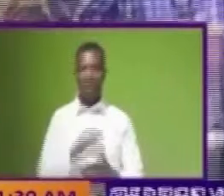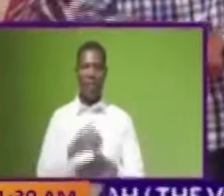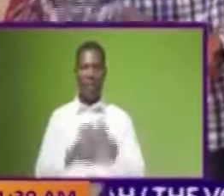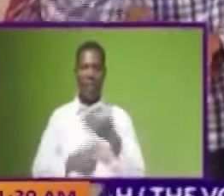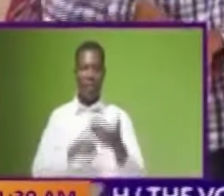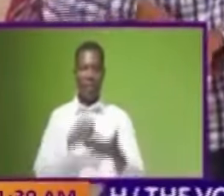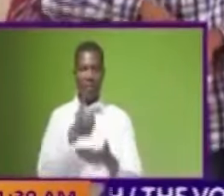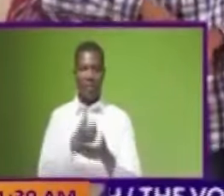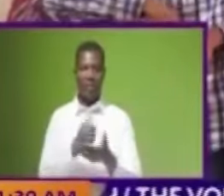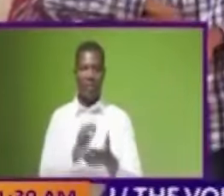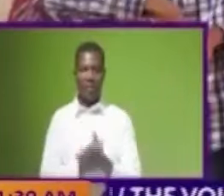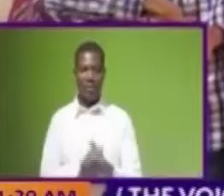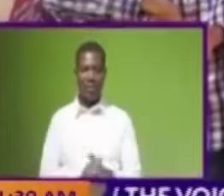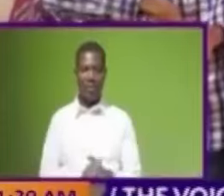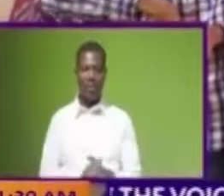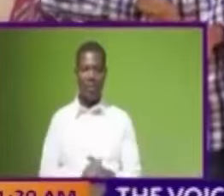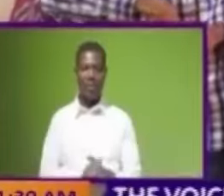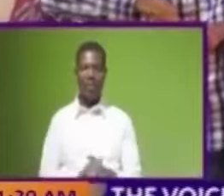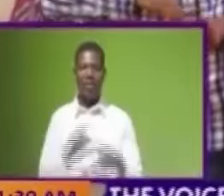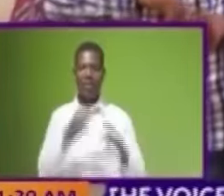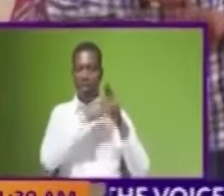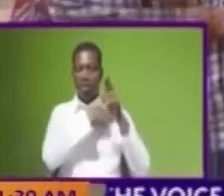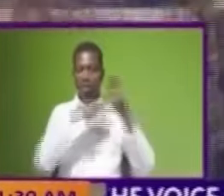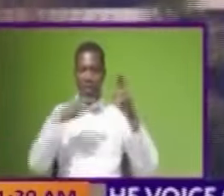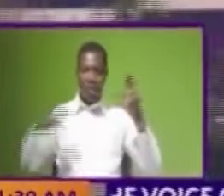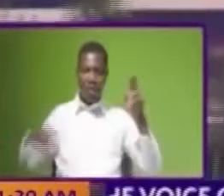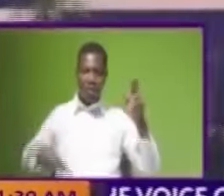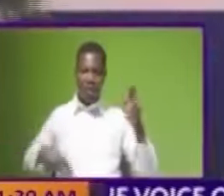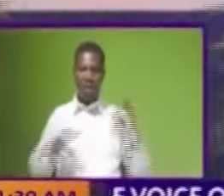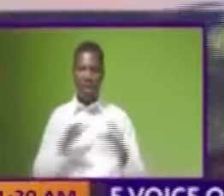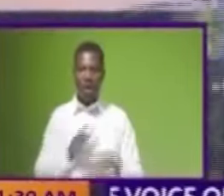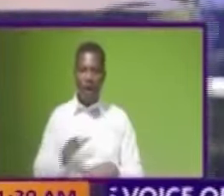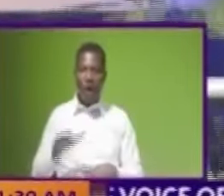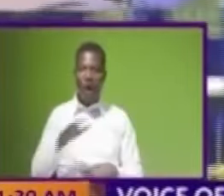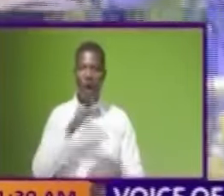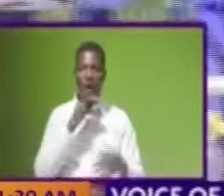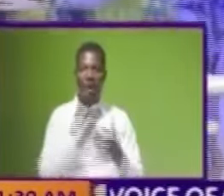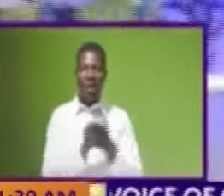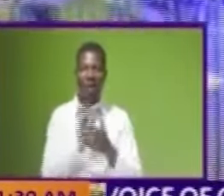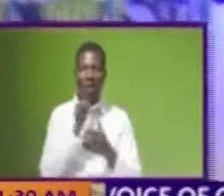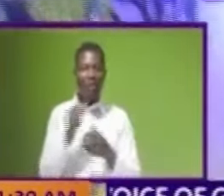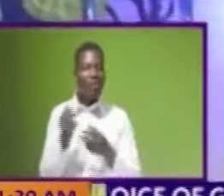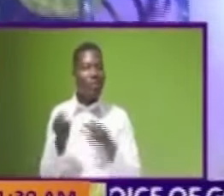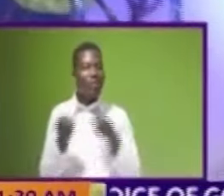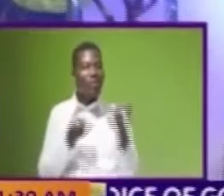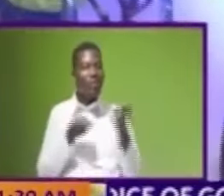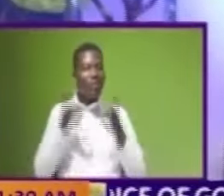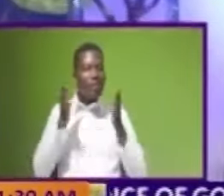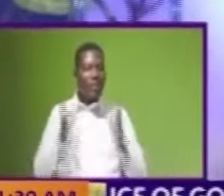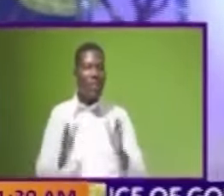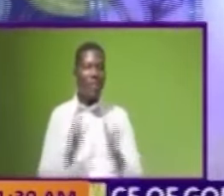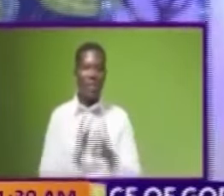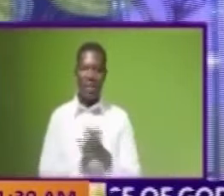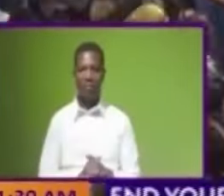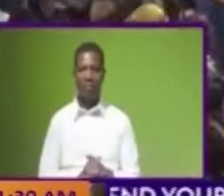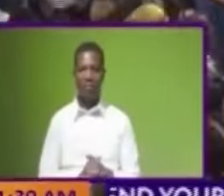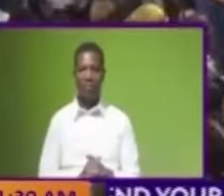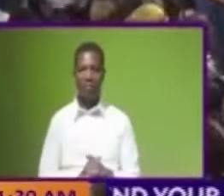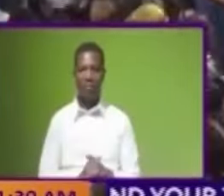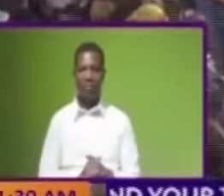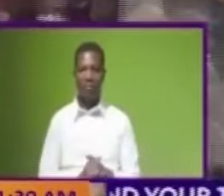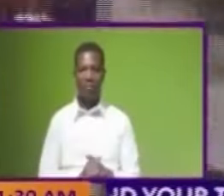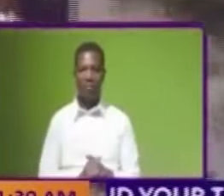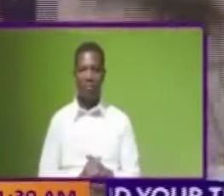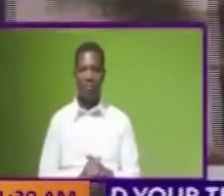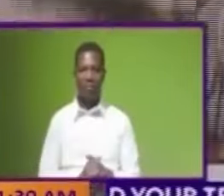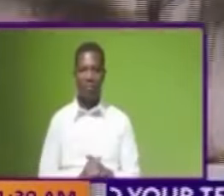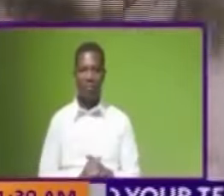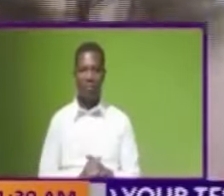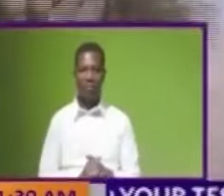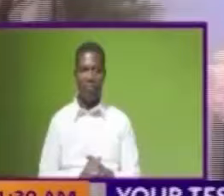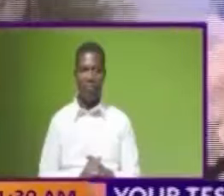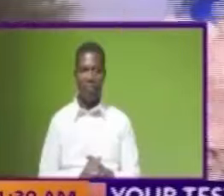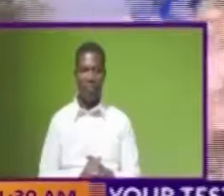mai na Philadelphia efuo enye ahofuo wagana asasi yiso